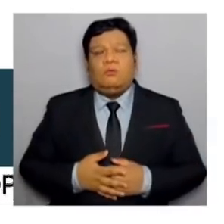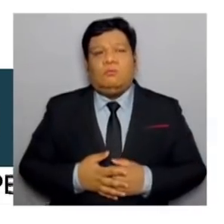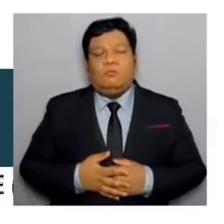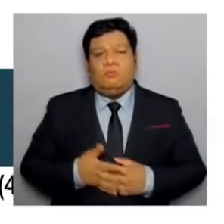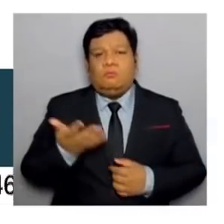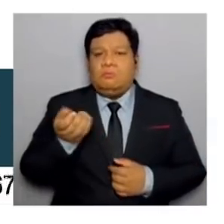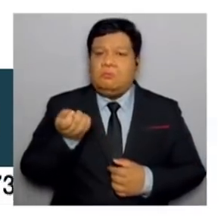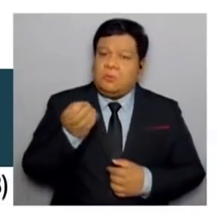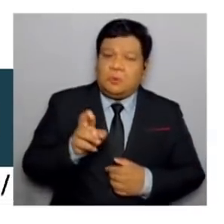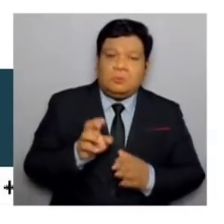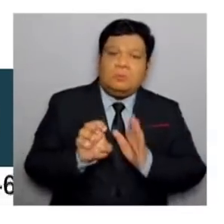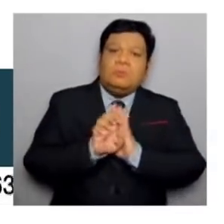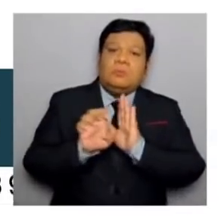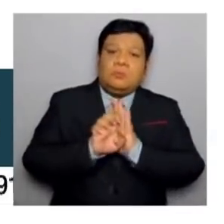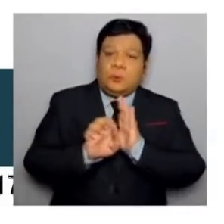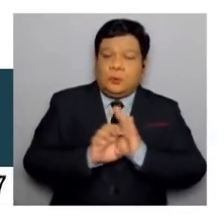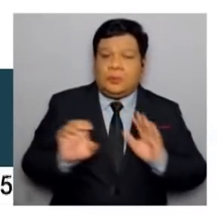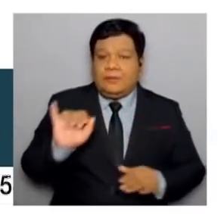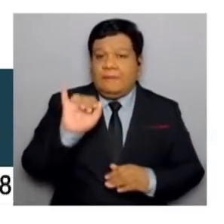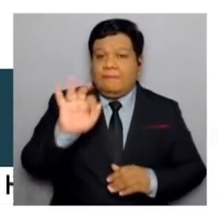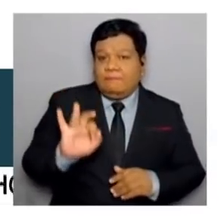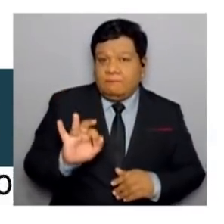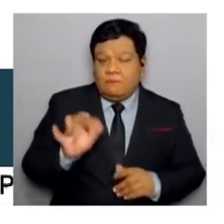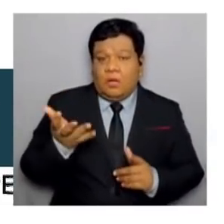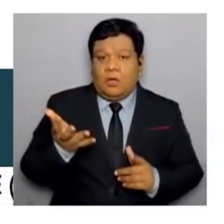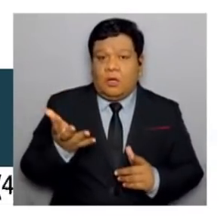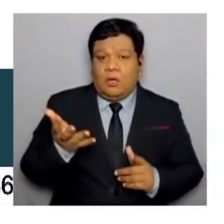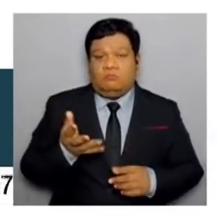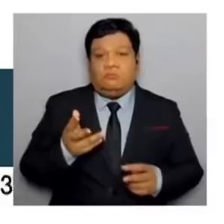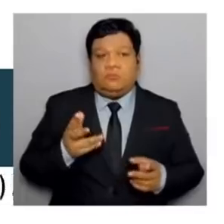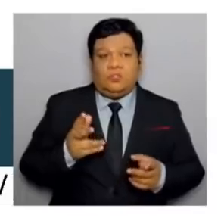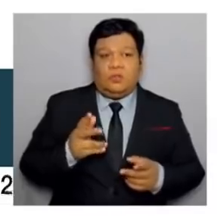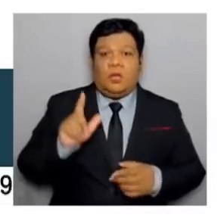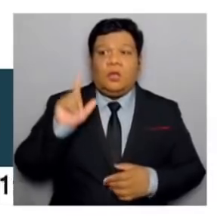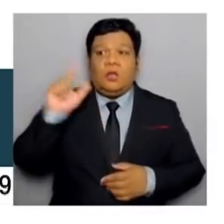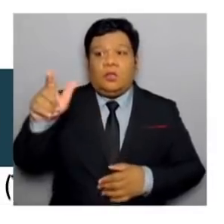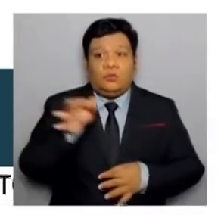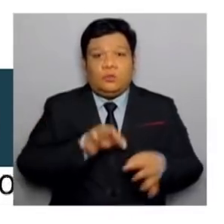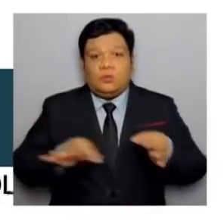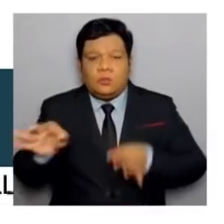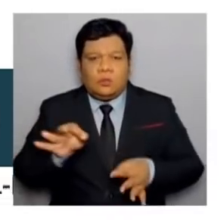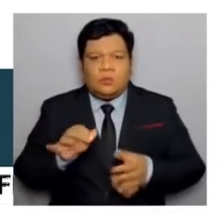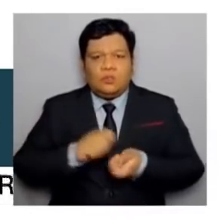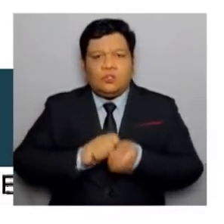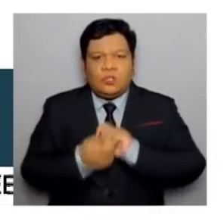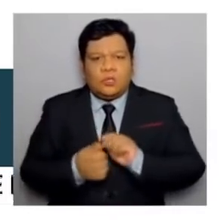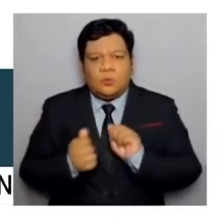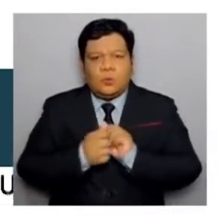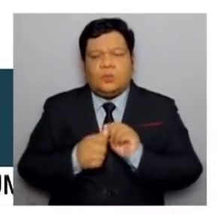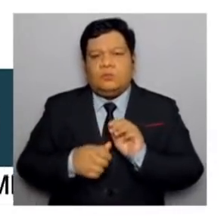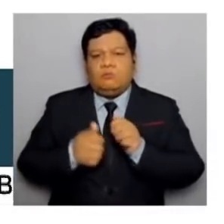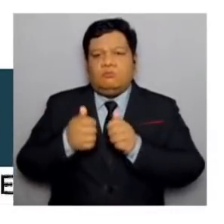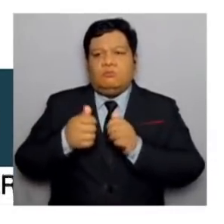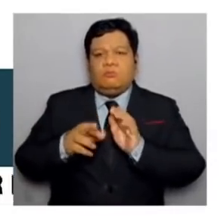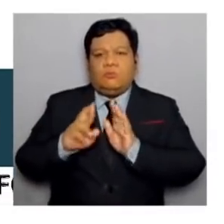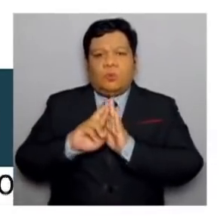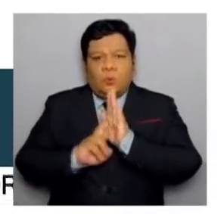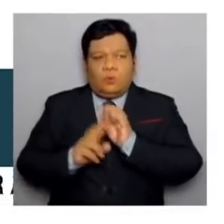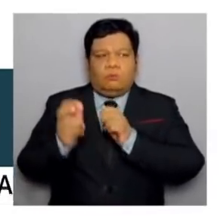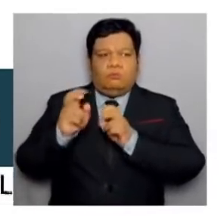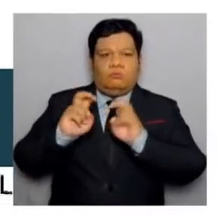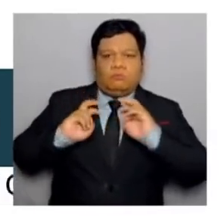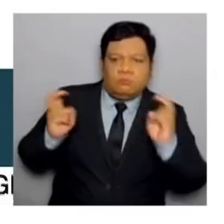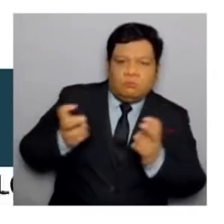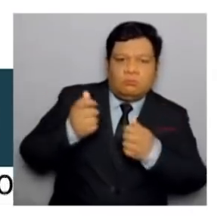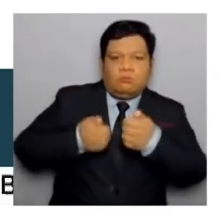or imagine the possibility na mapalitan siya later on and there will be changes in the top administration. So this